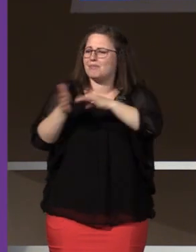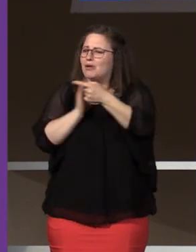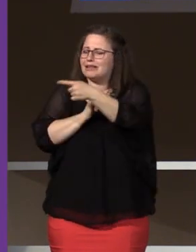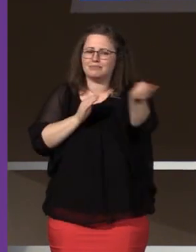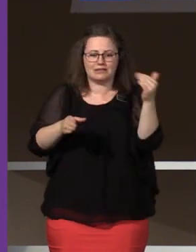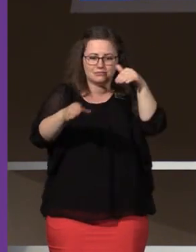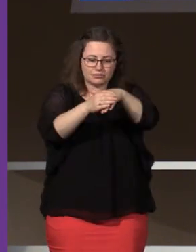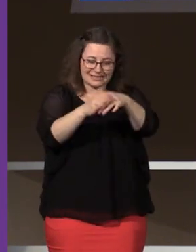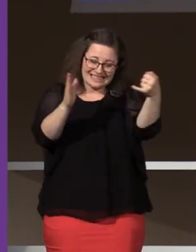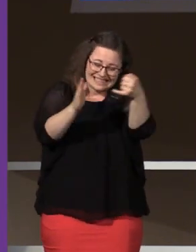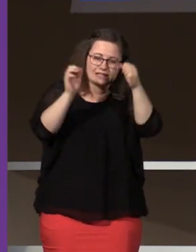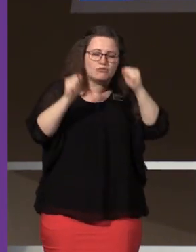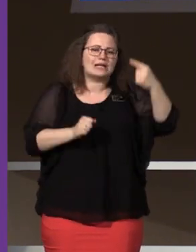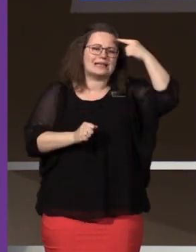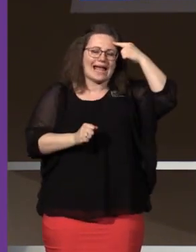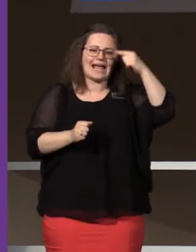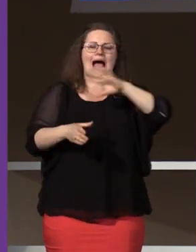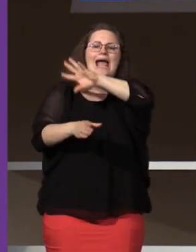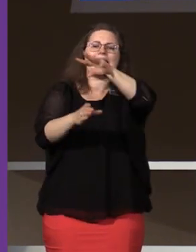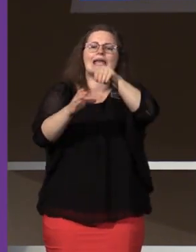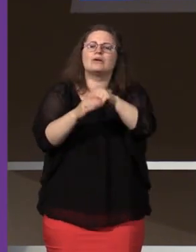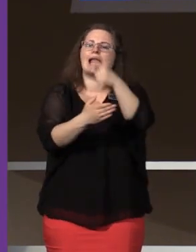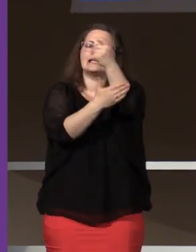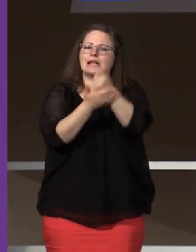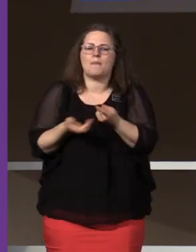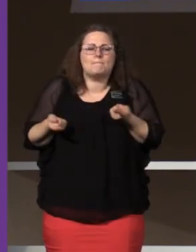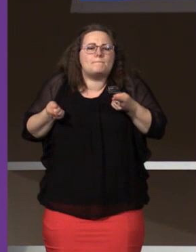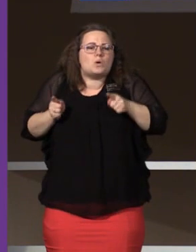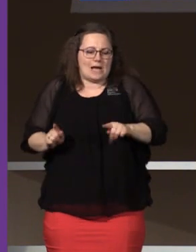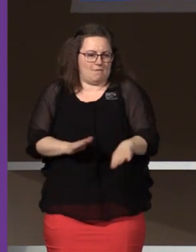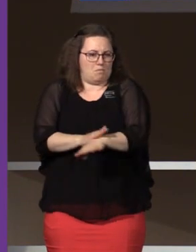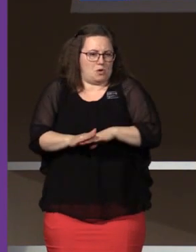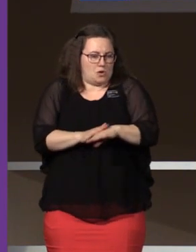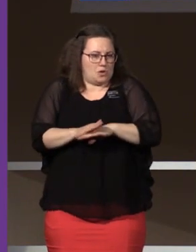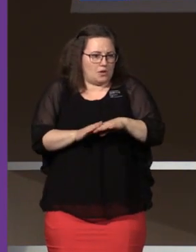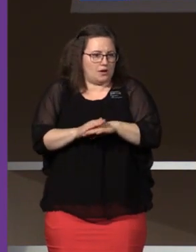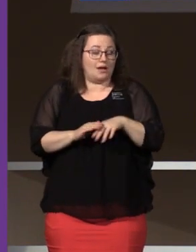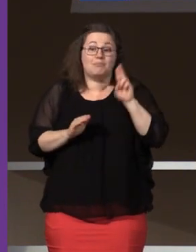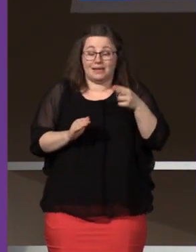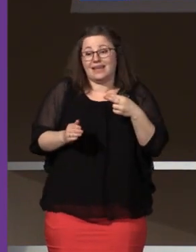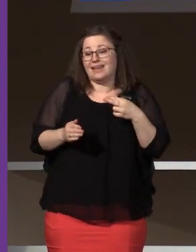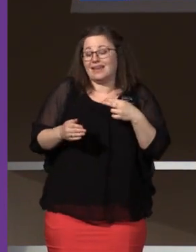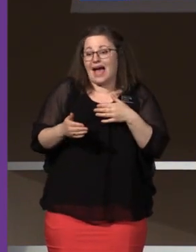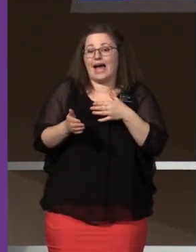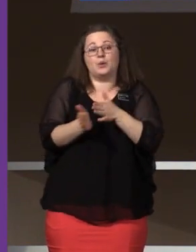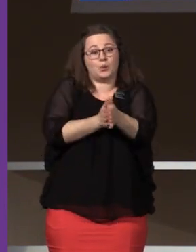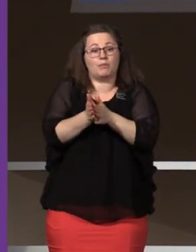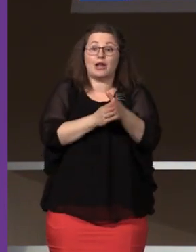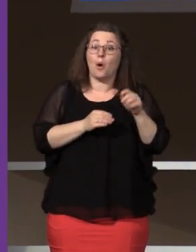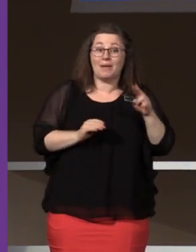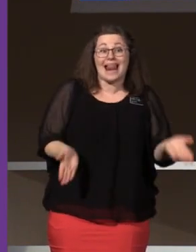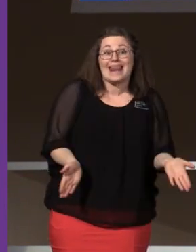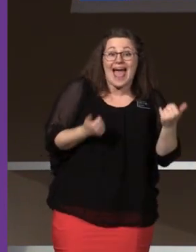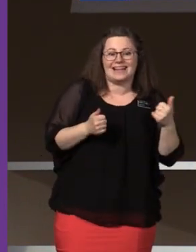to think about inclusive design right from square one, and it's not going to be easy. There will be a challenge involved with it. If it was easy, it would have been done by